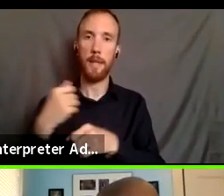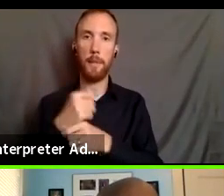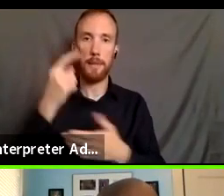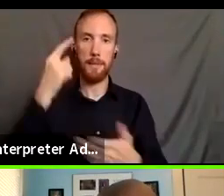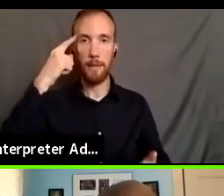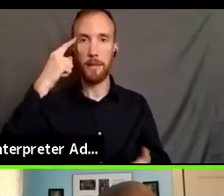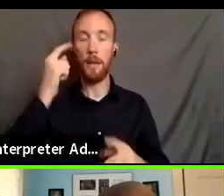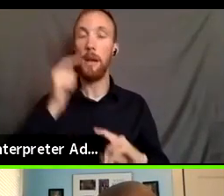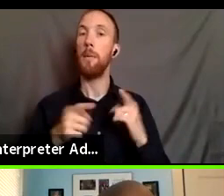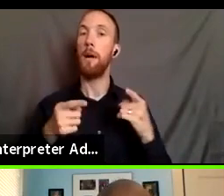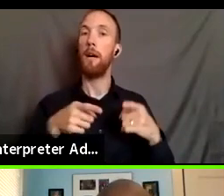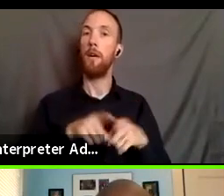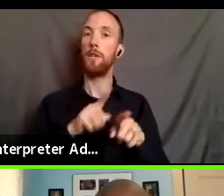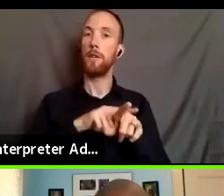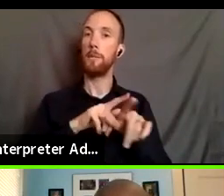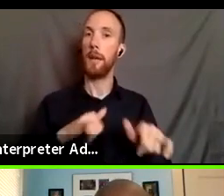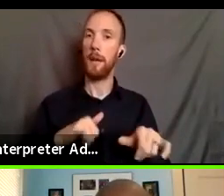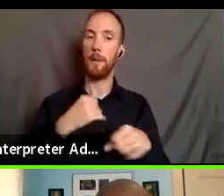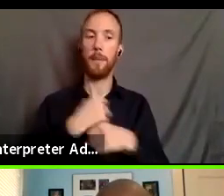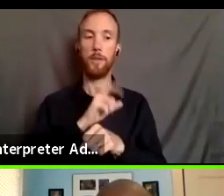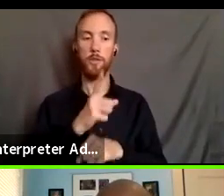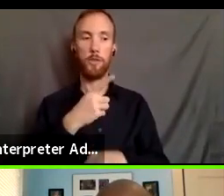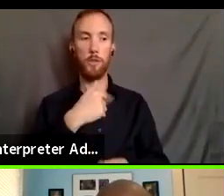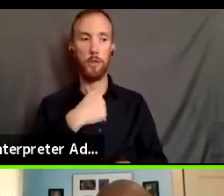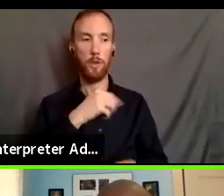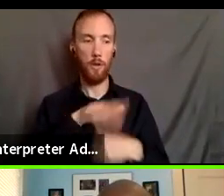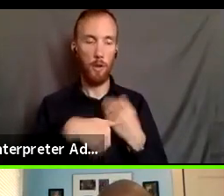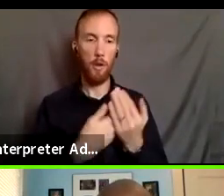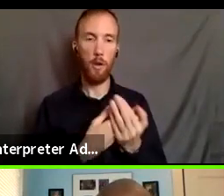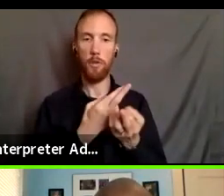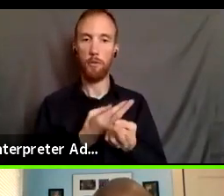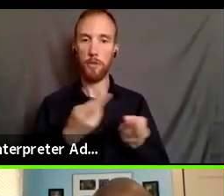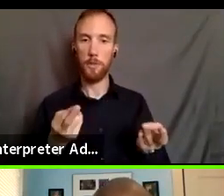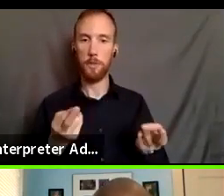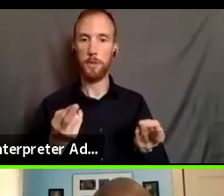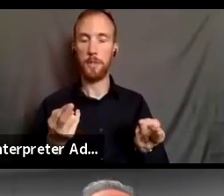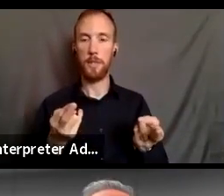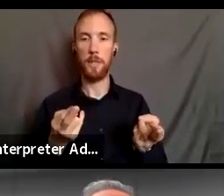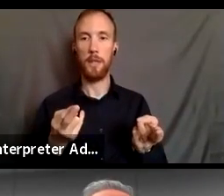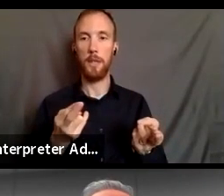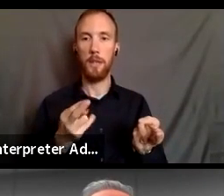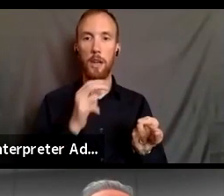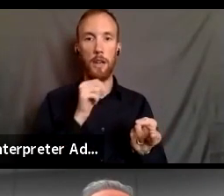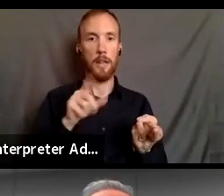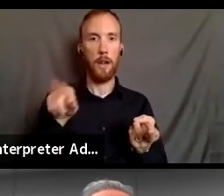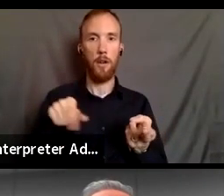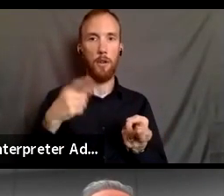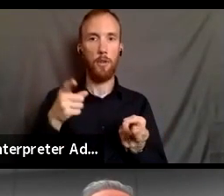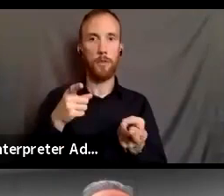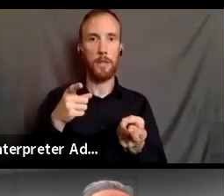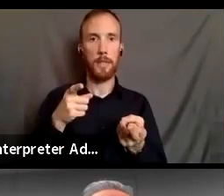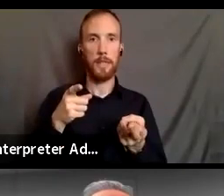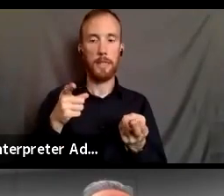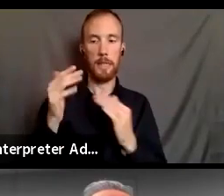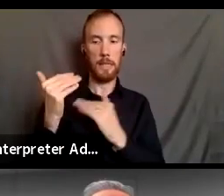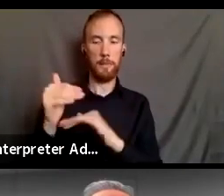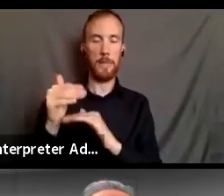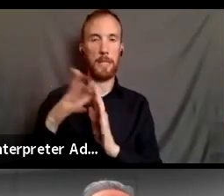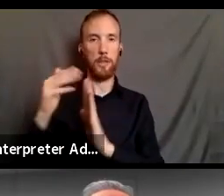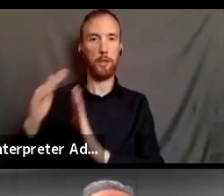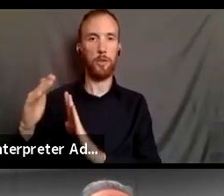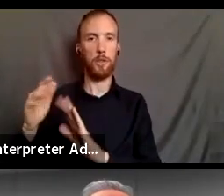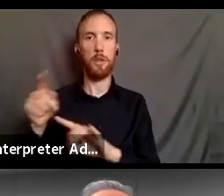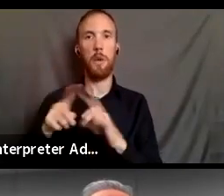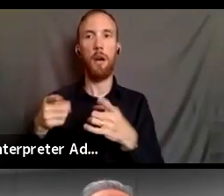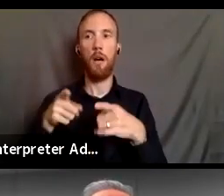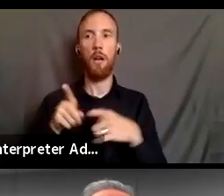we need to make sure that those resources are connected not just dealing with the student but also dealing with the family we we have to